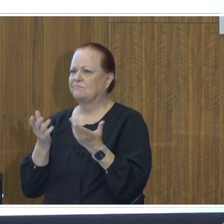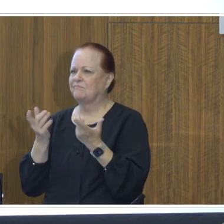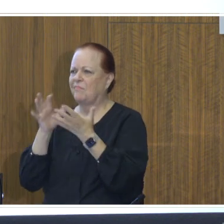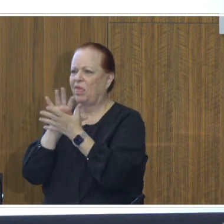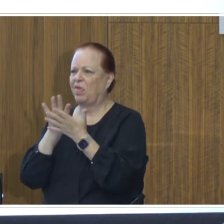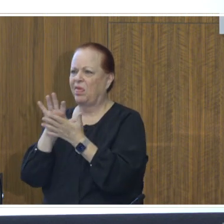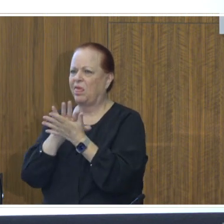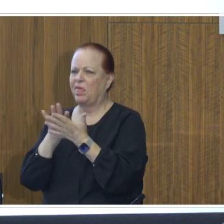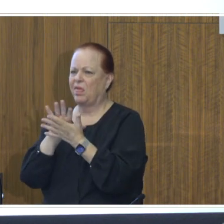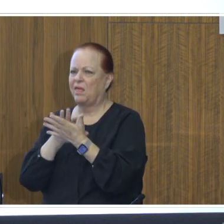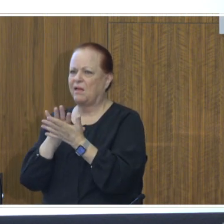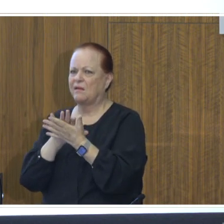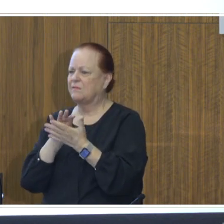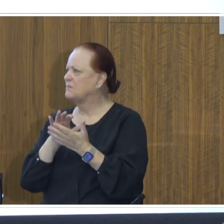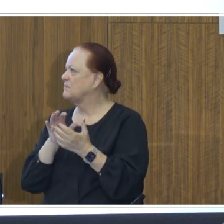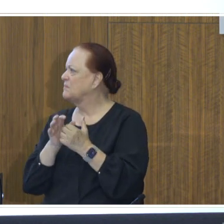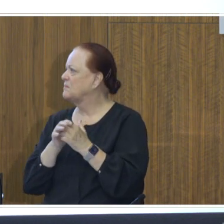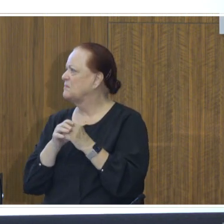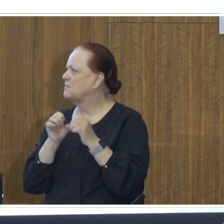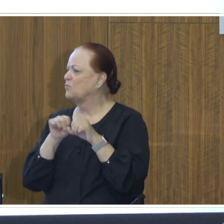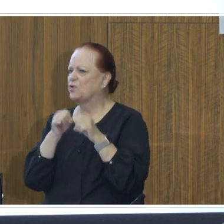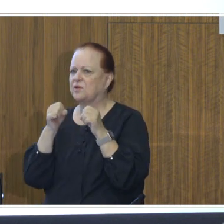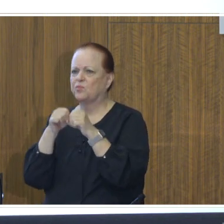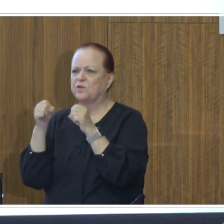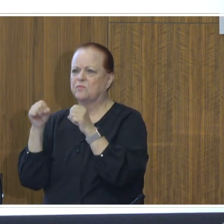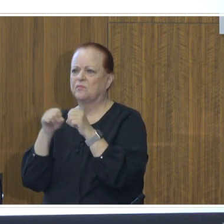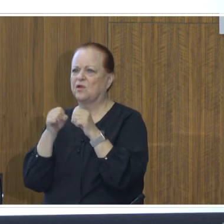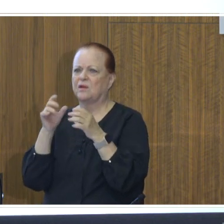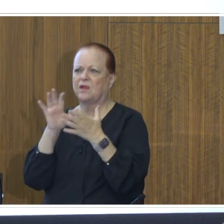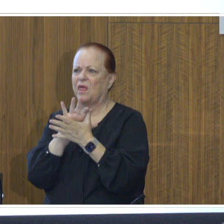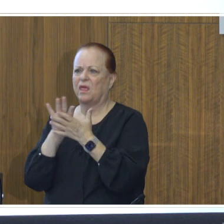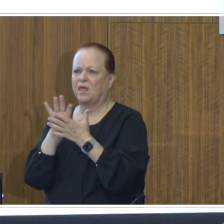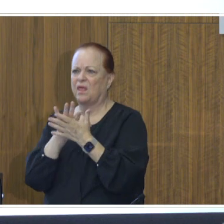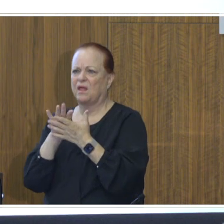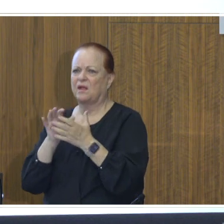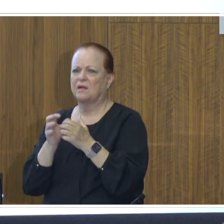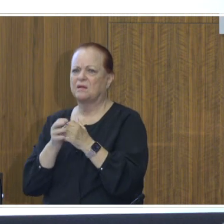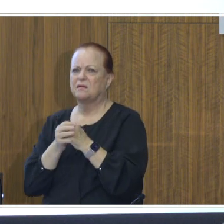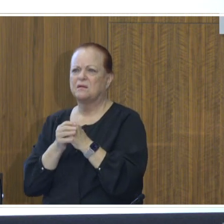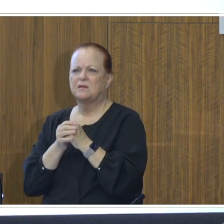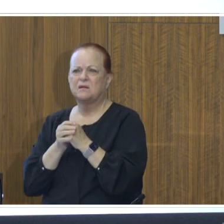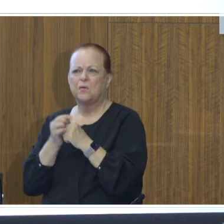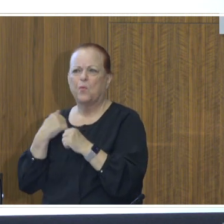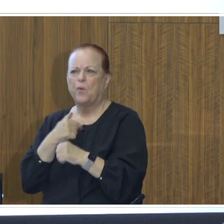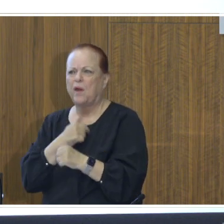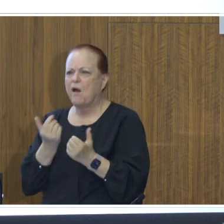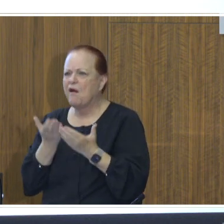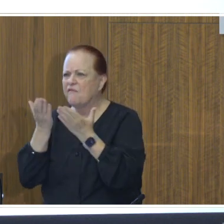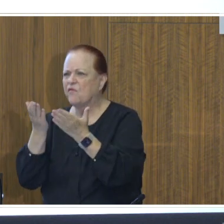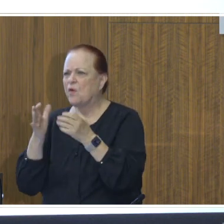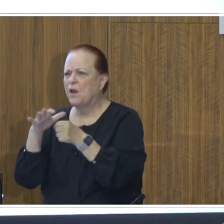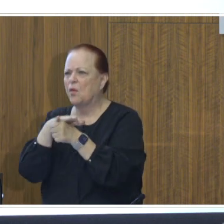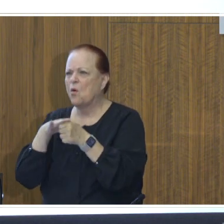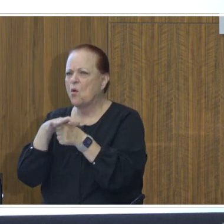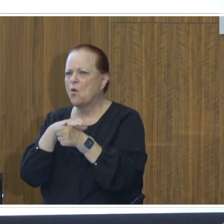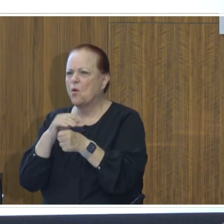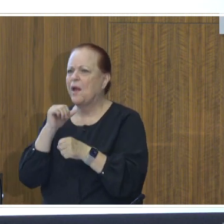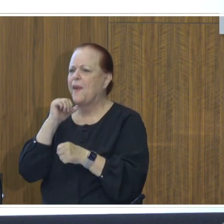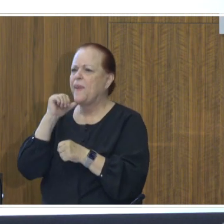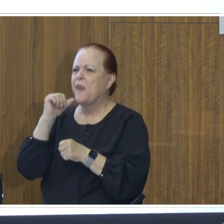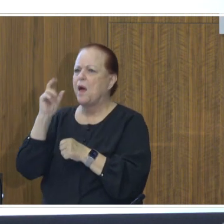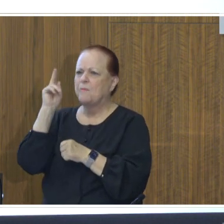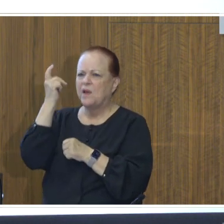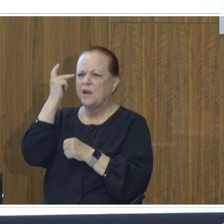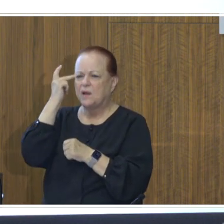People's Redistricting Alliance with the Orange County Voter Information Project. We are a local nonpartisan